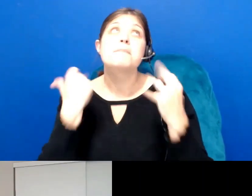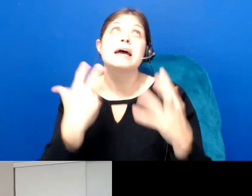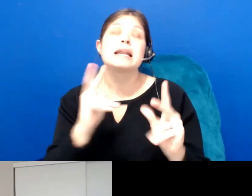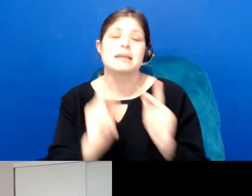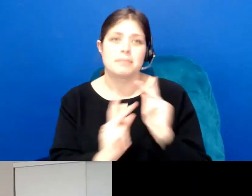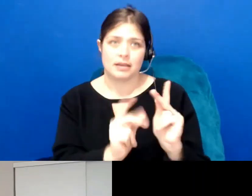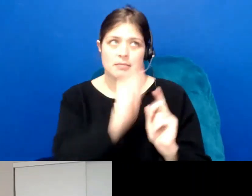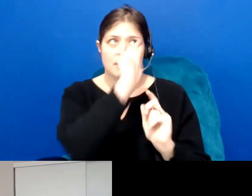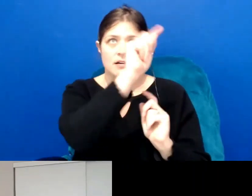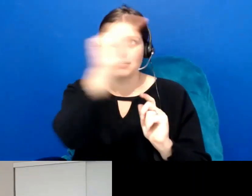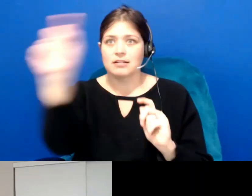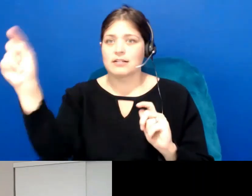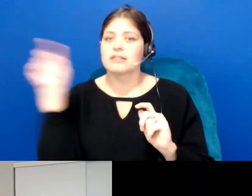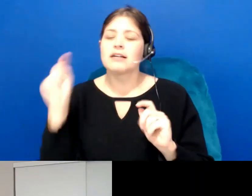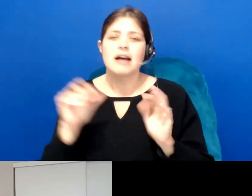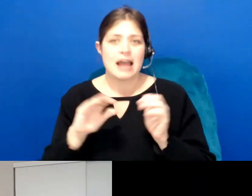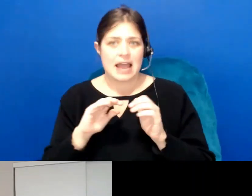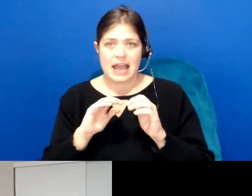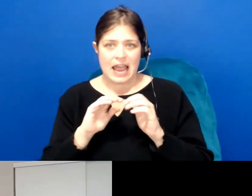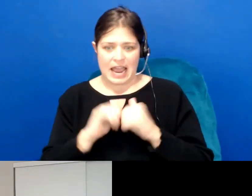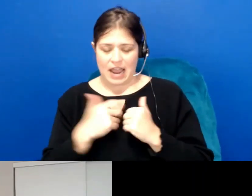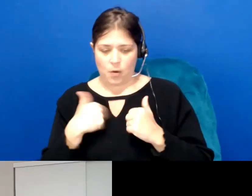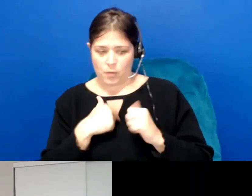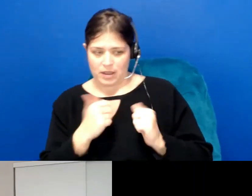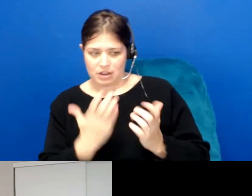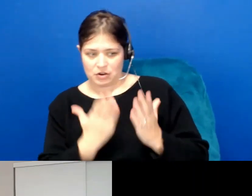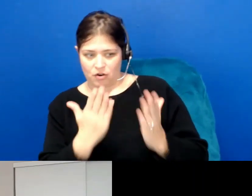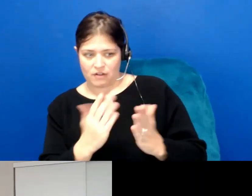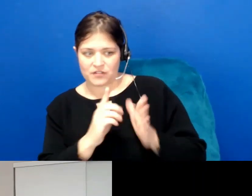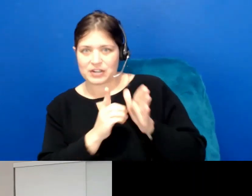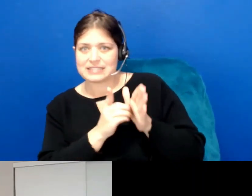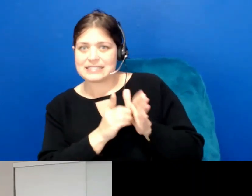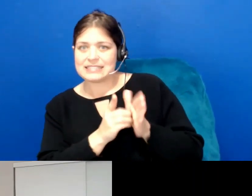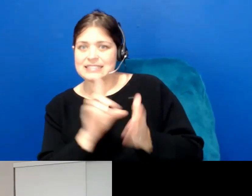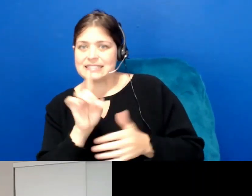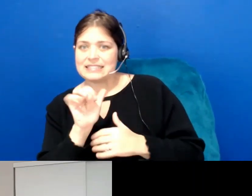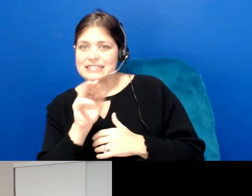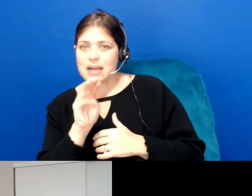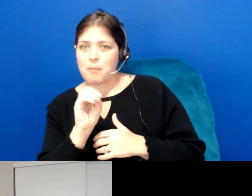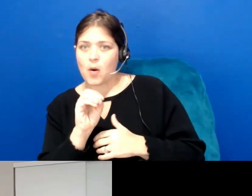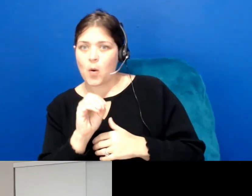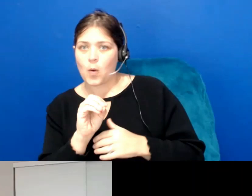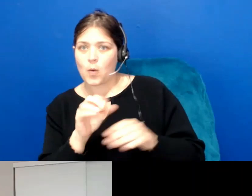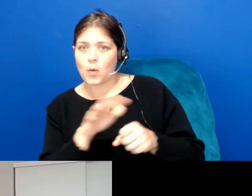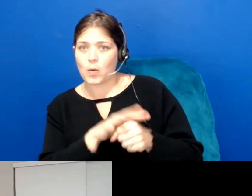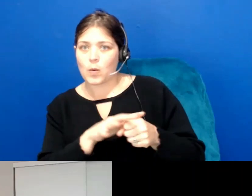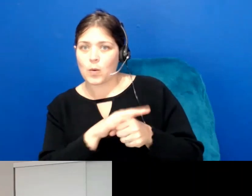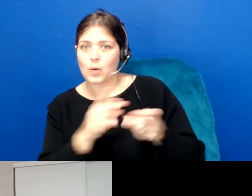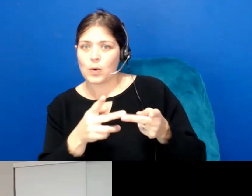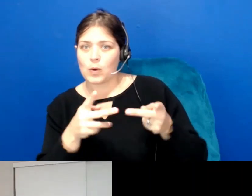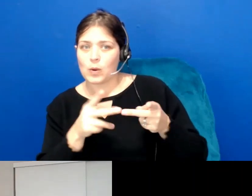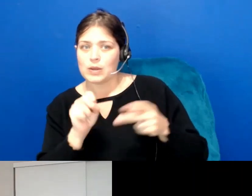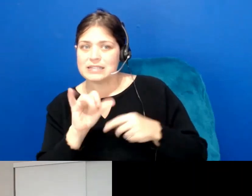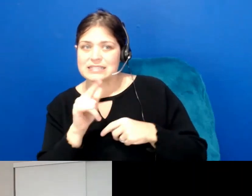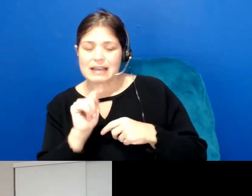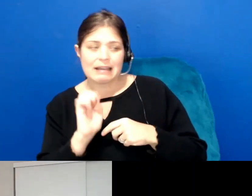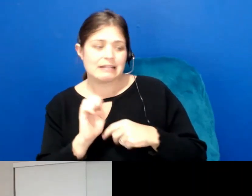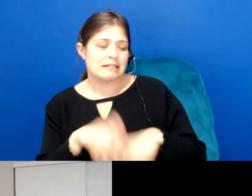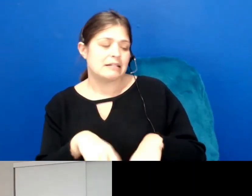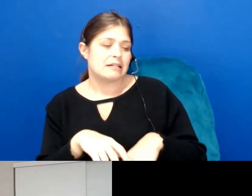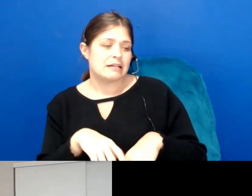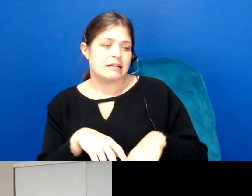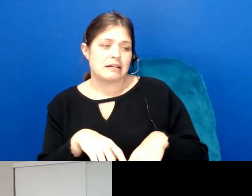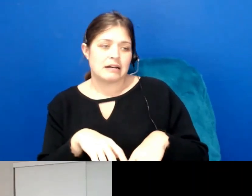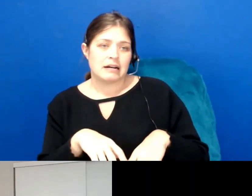how to offer a demonstration site. If more than 1,000 of the 13,000 persons in a